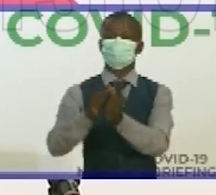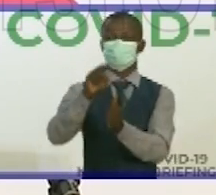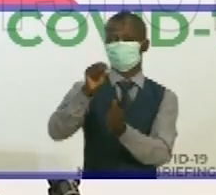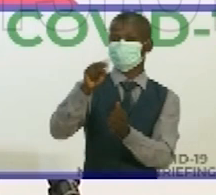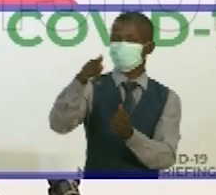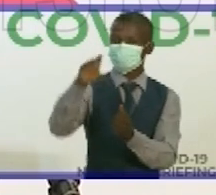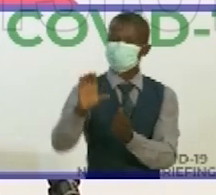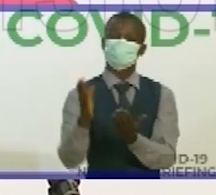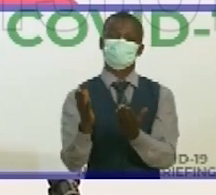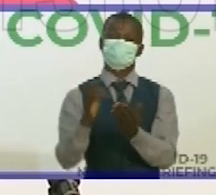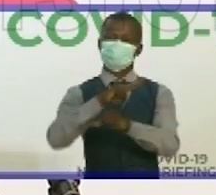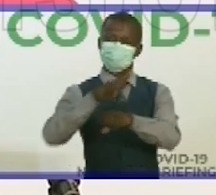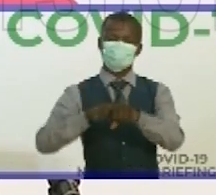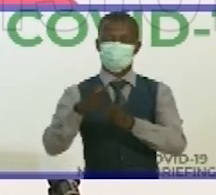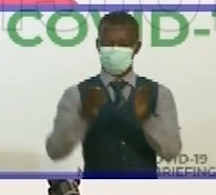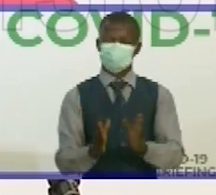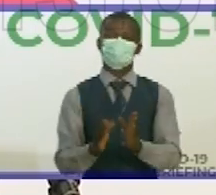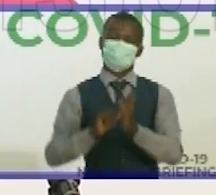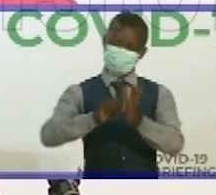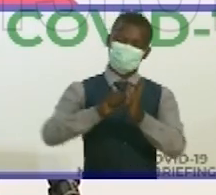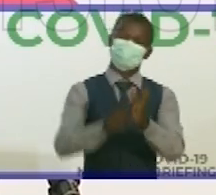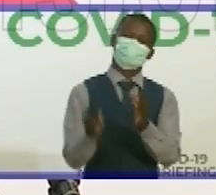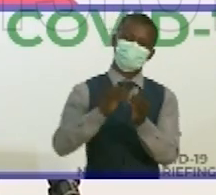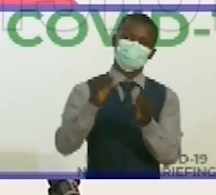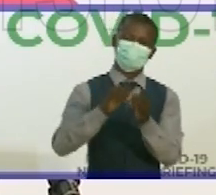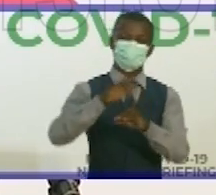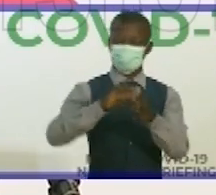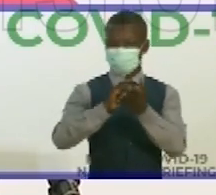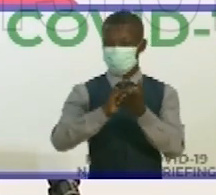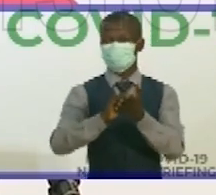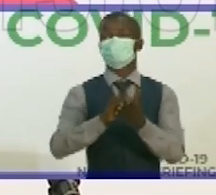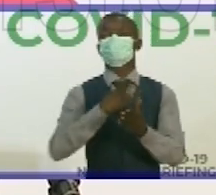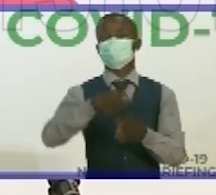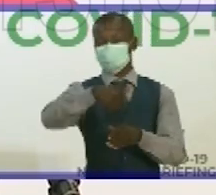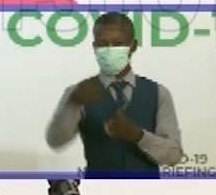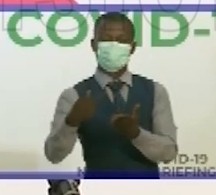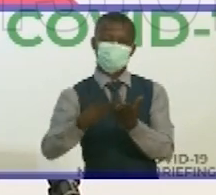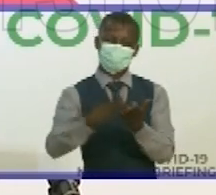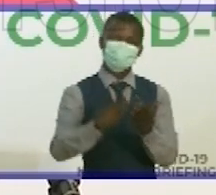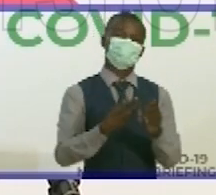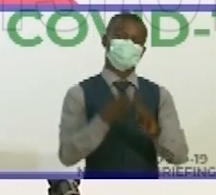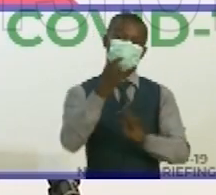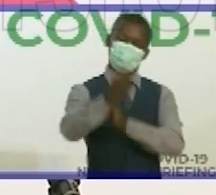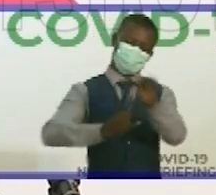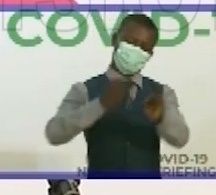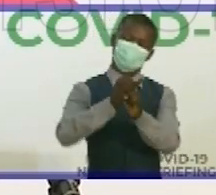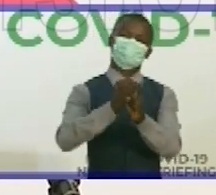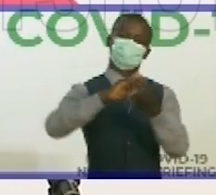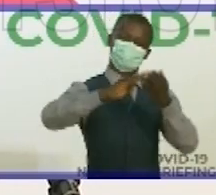The National Coordinator would elaborate more on CARCOVID and other resources from the international